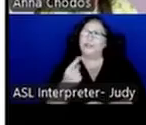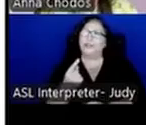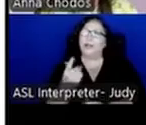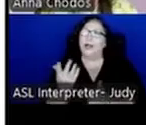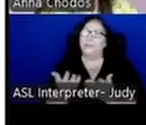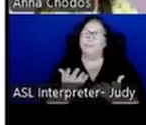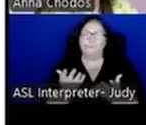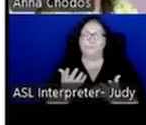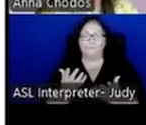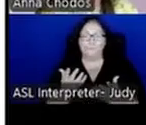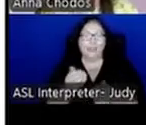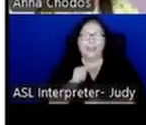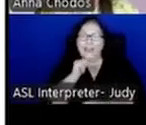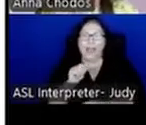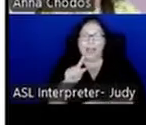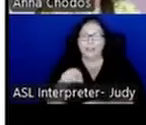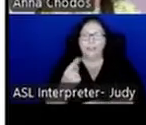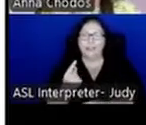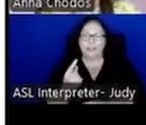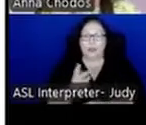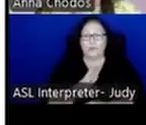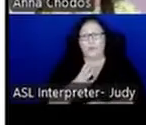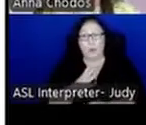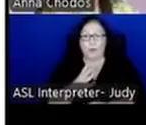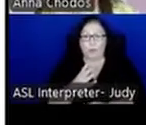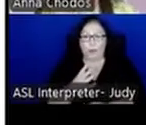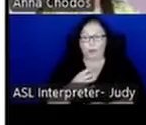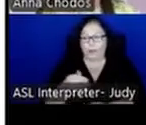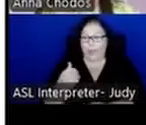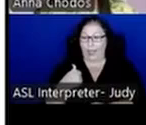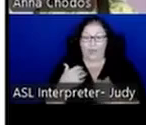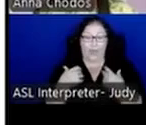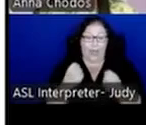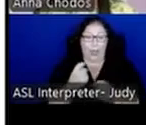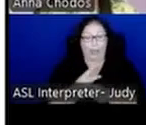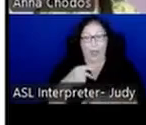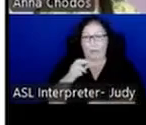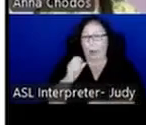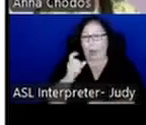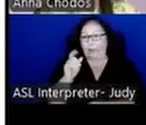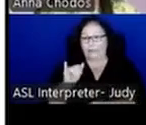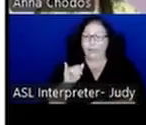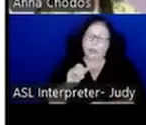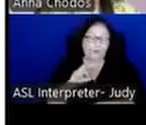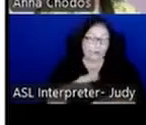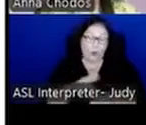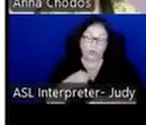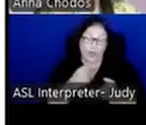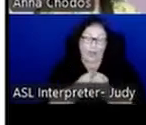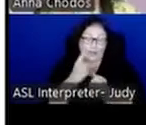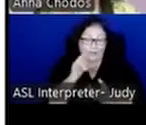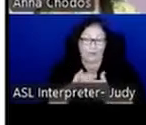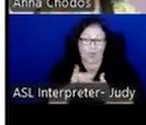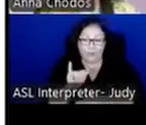not just sort of a formal, is there a healthcare proxy, which of course we also advocate to ask for, but really, and